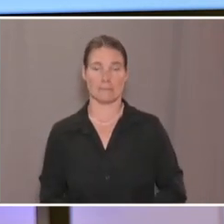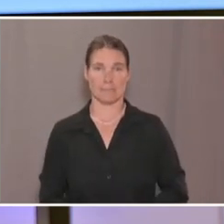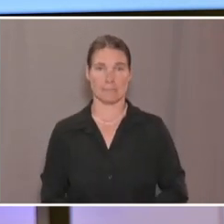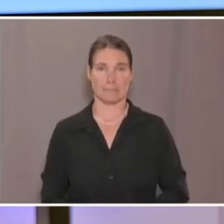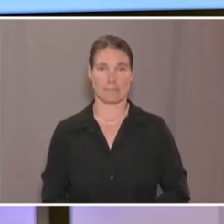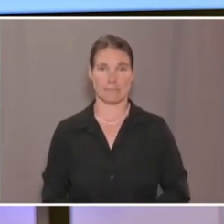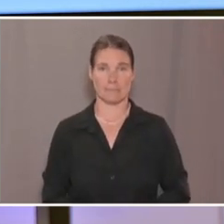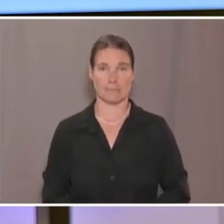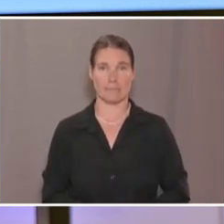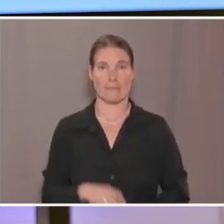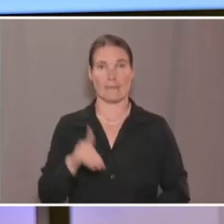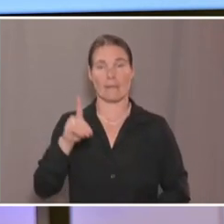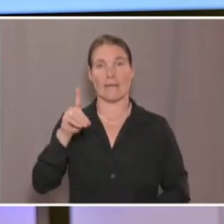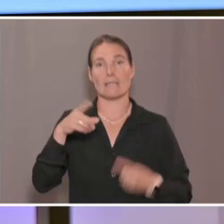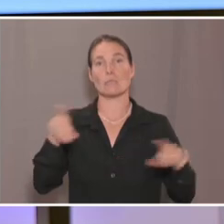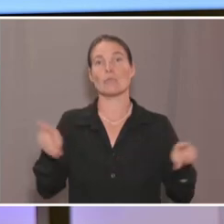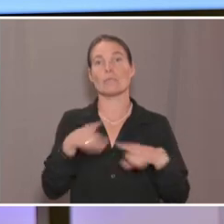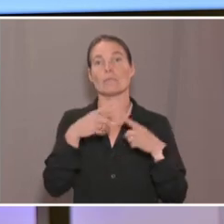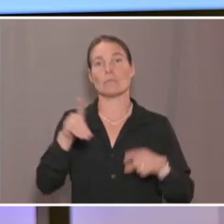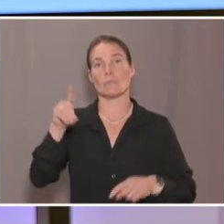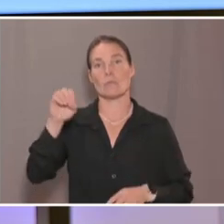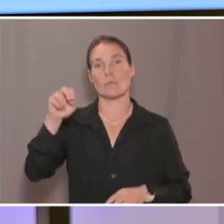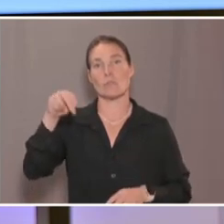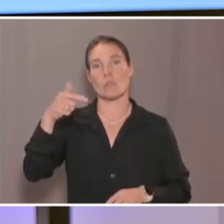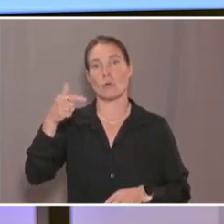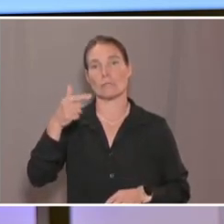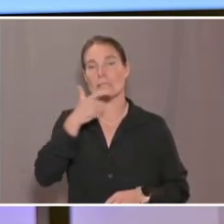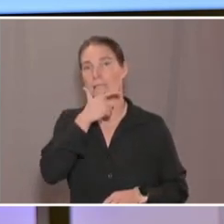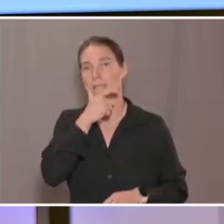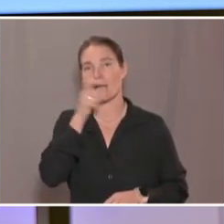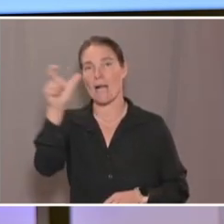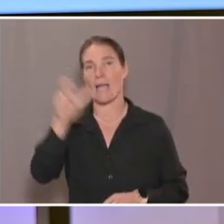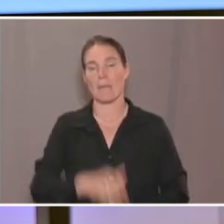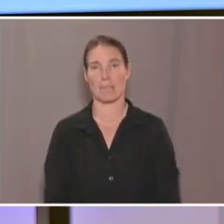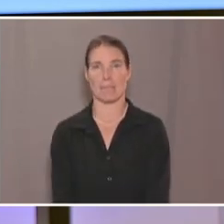Cry von Guns N' Roses aufgenommen und das hören und sehen Sie jetzt.